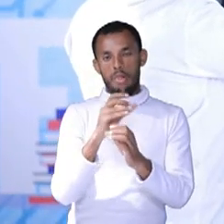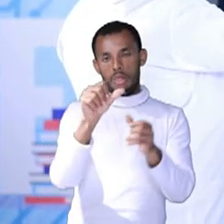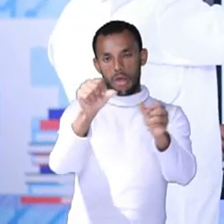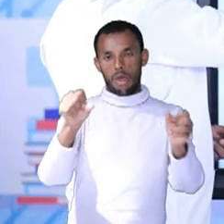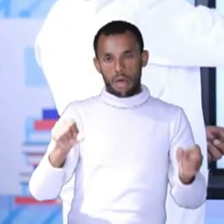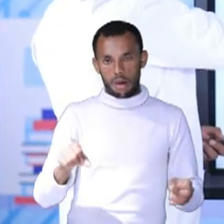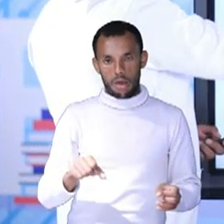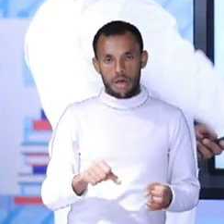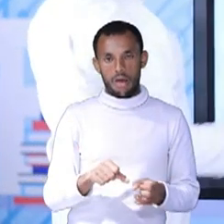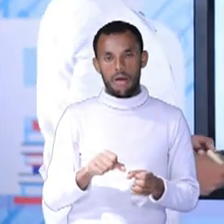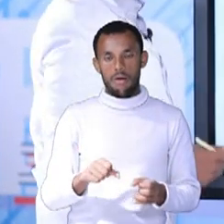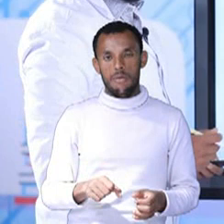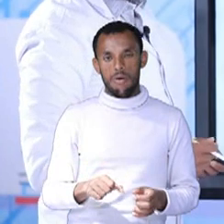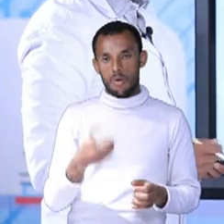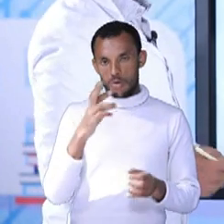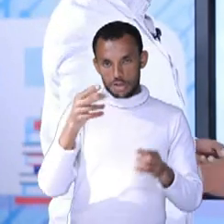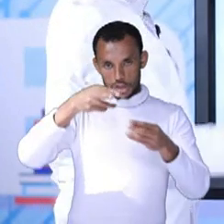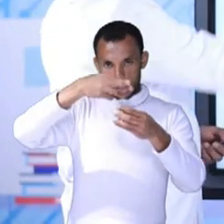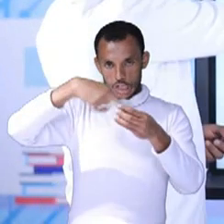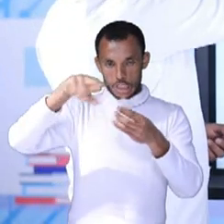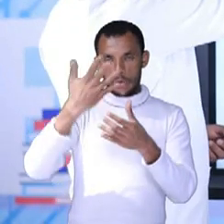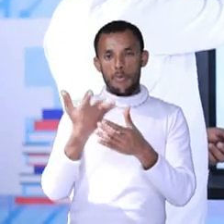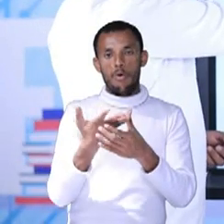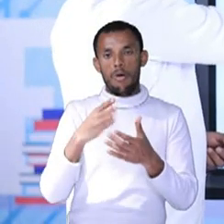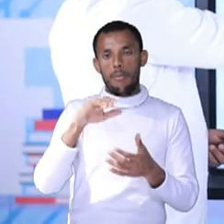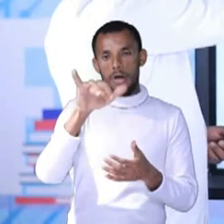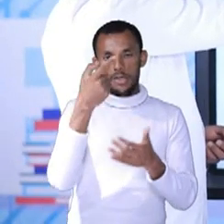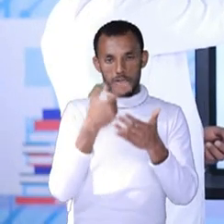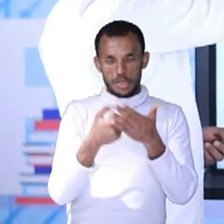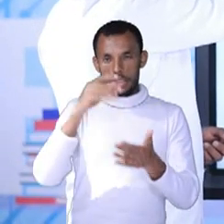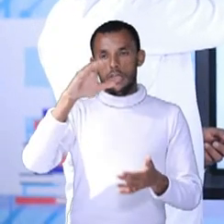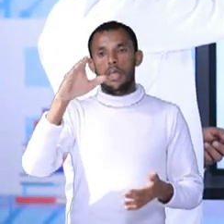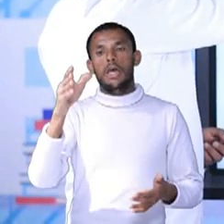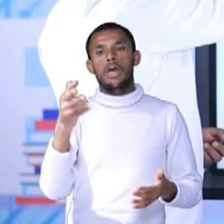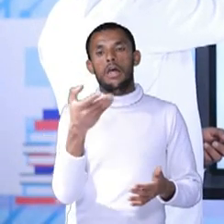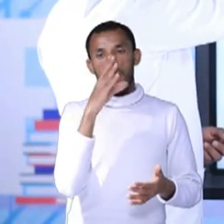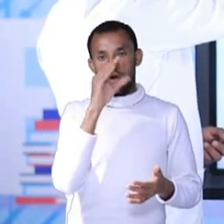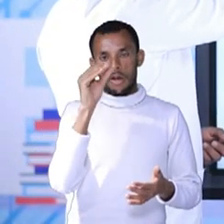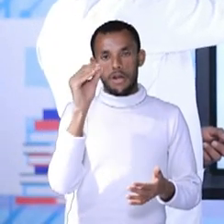area or the region bounded by this curve end,